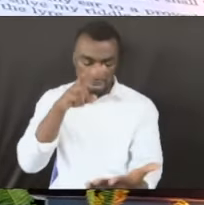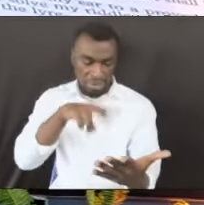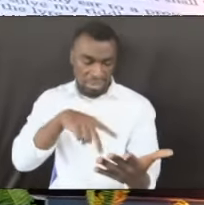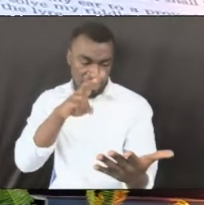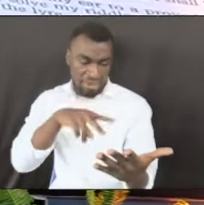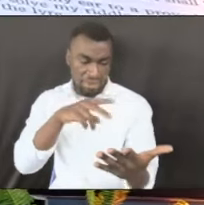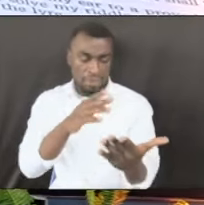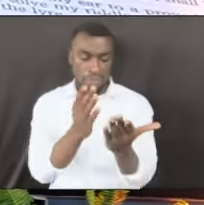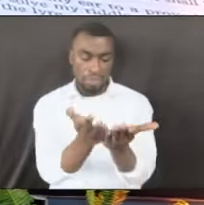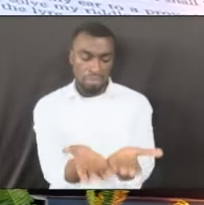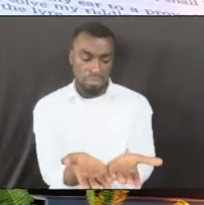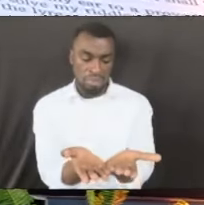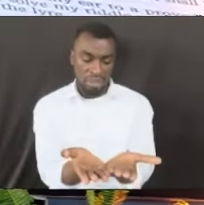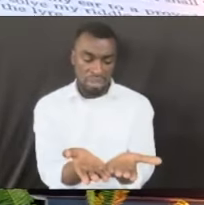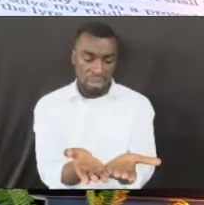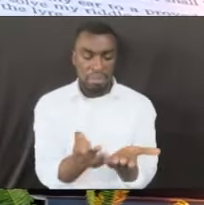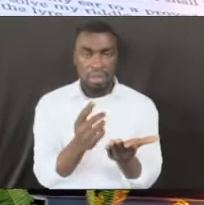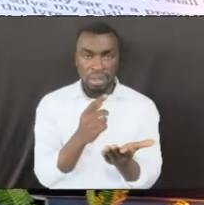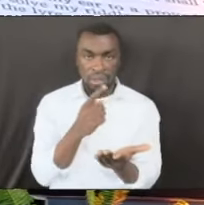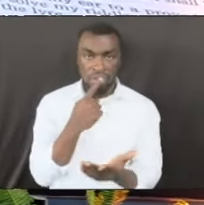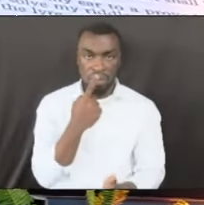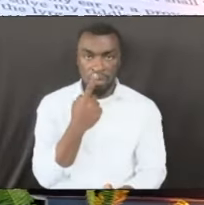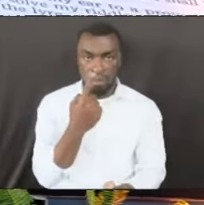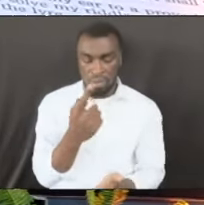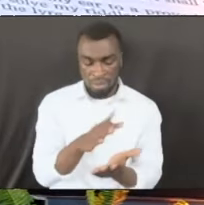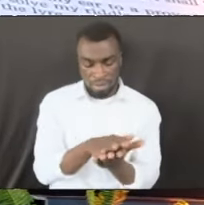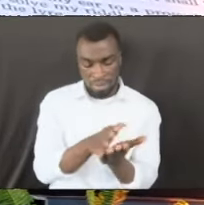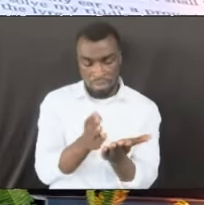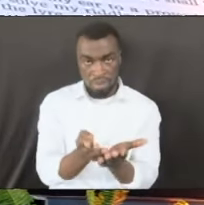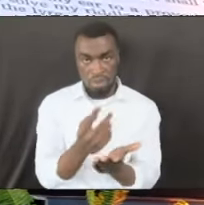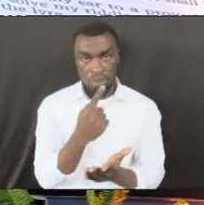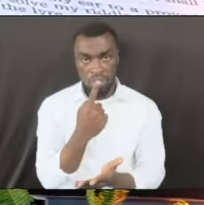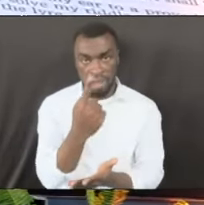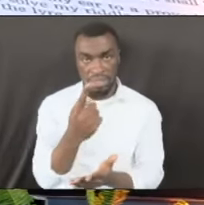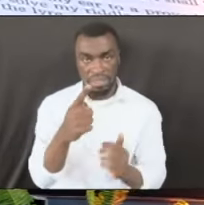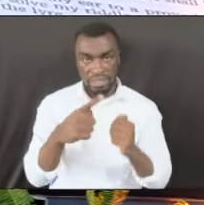page 269, paragraph 1.